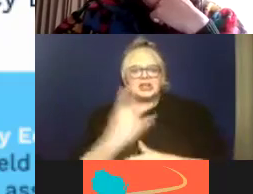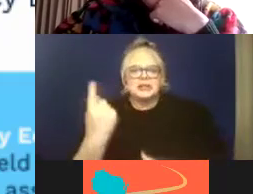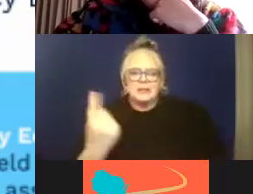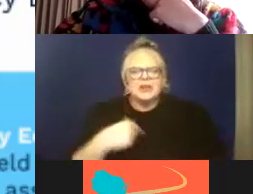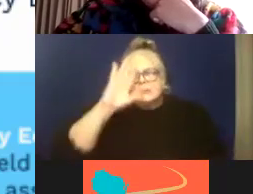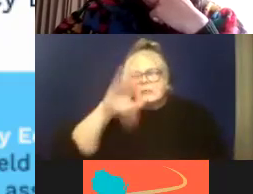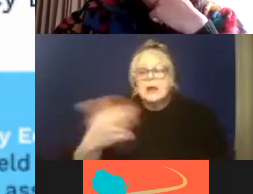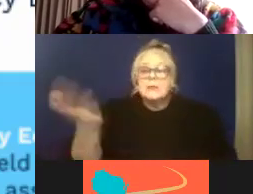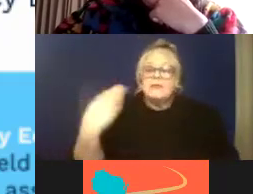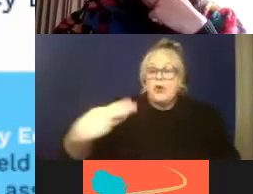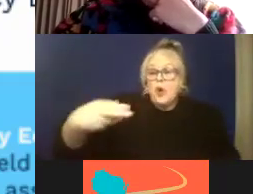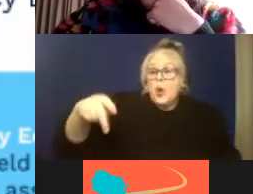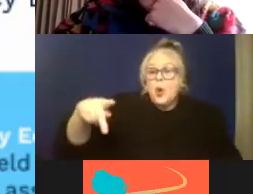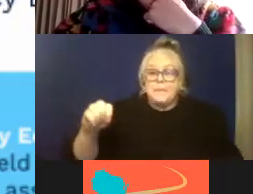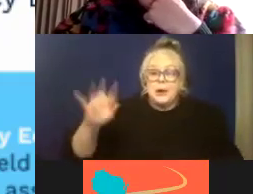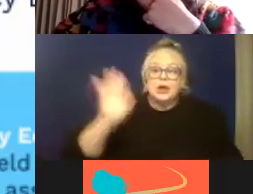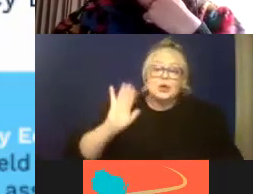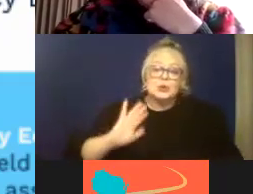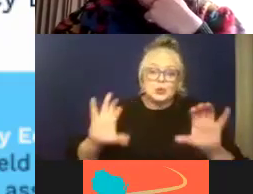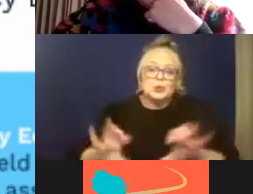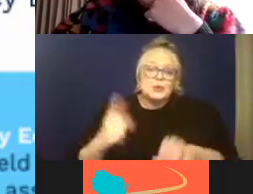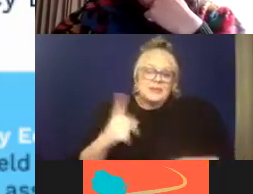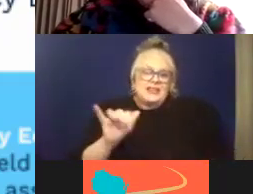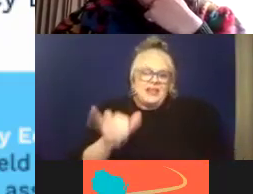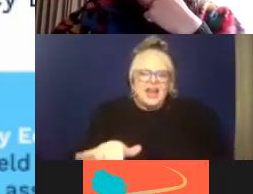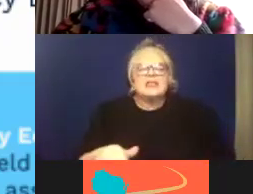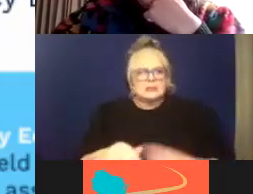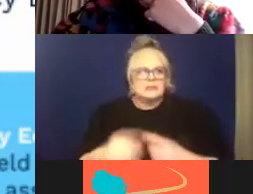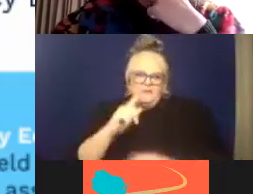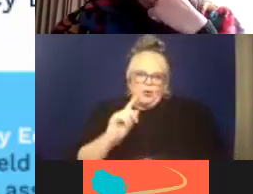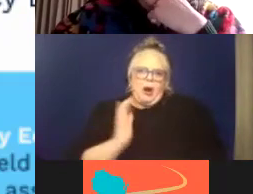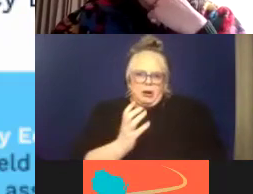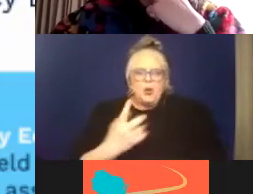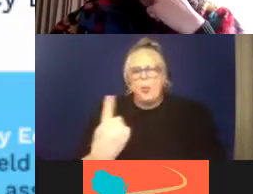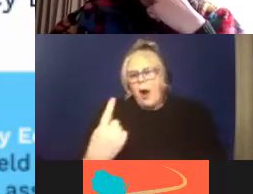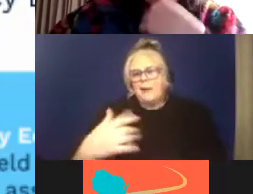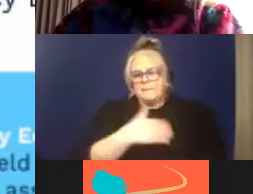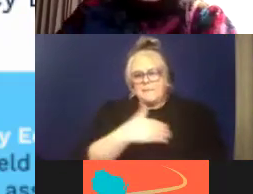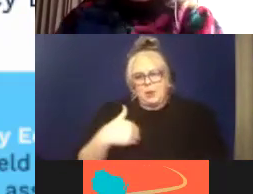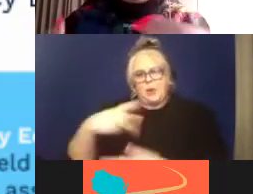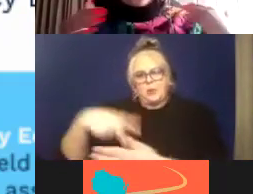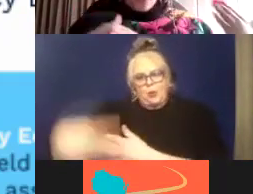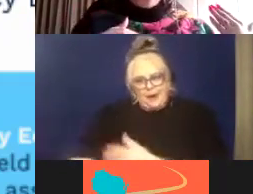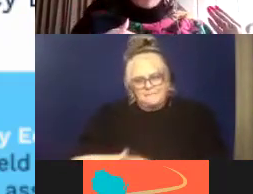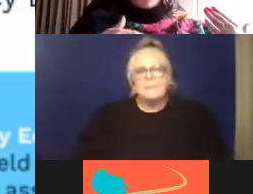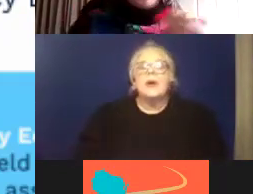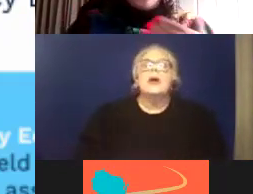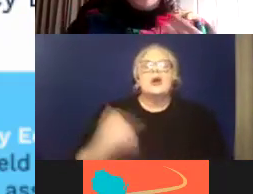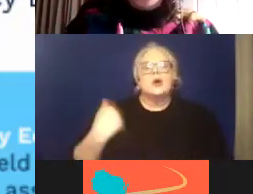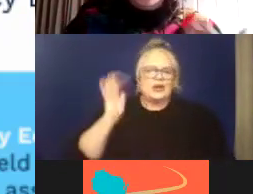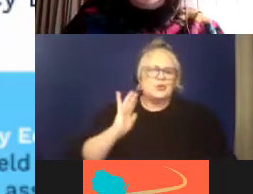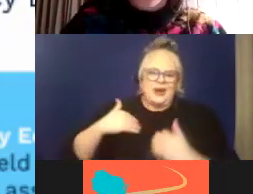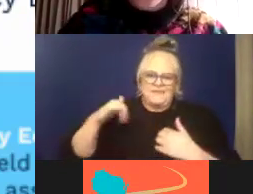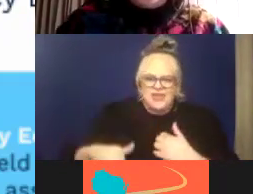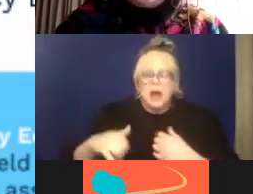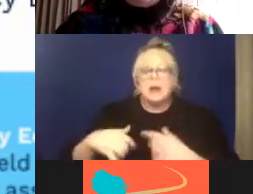an activity like this, one of our member programs, that they would do song lyrics, that students would rewrite the song lyrics